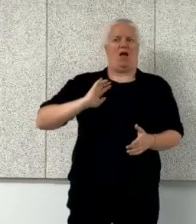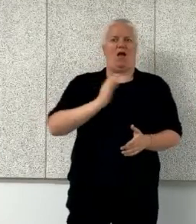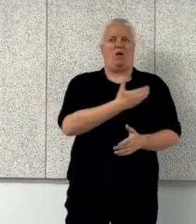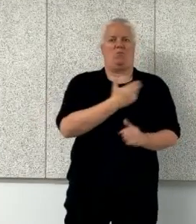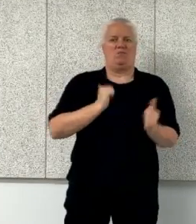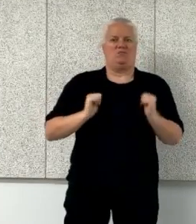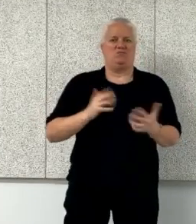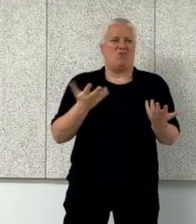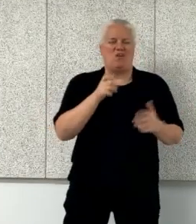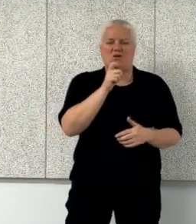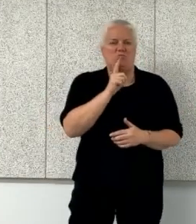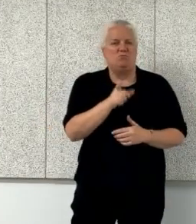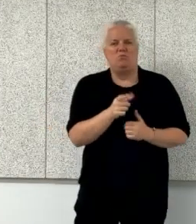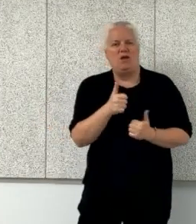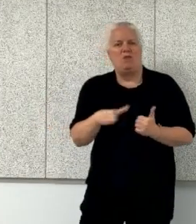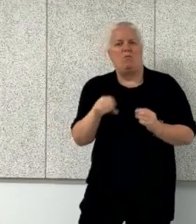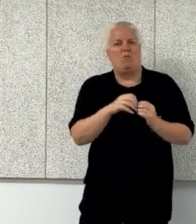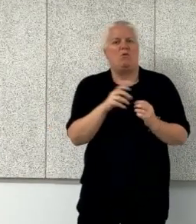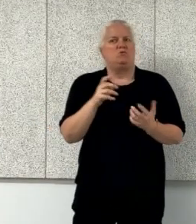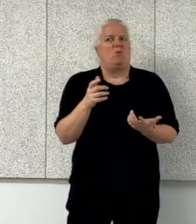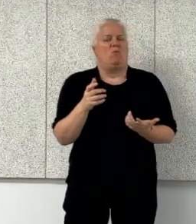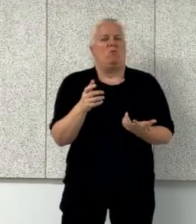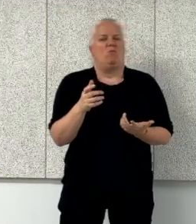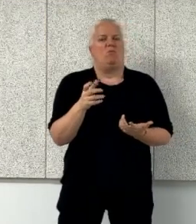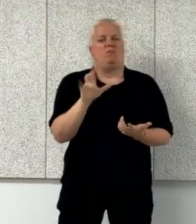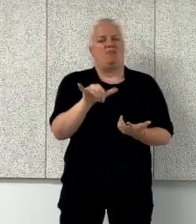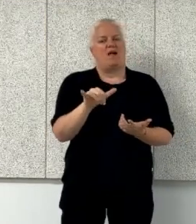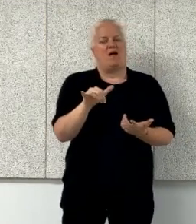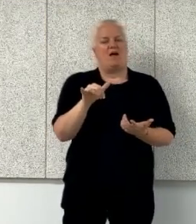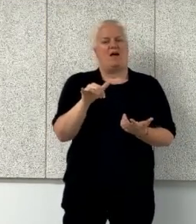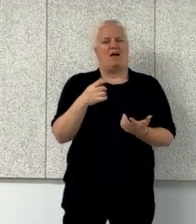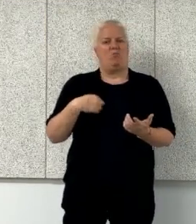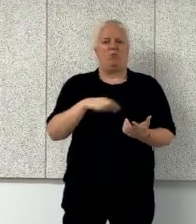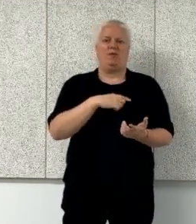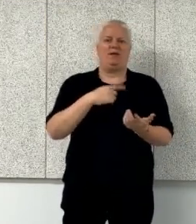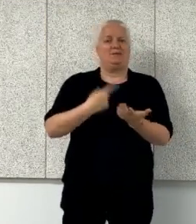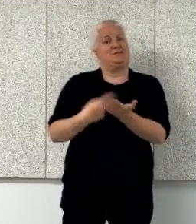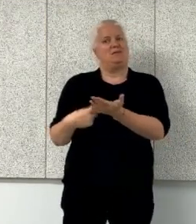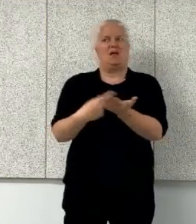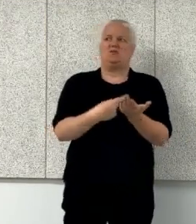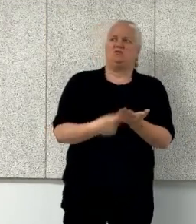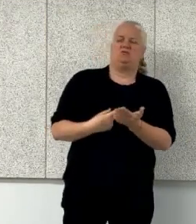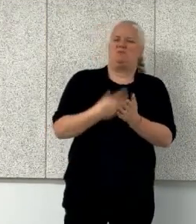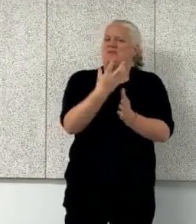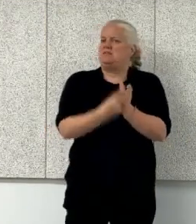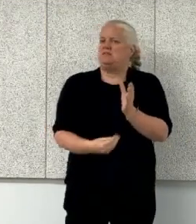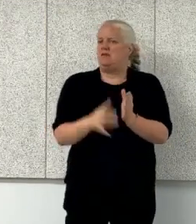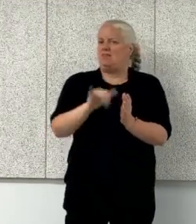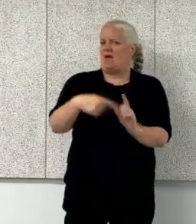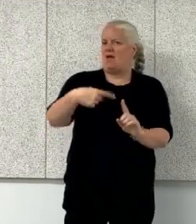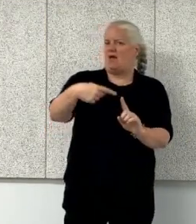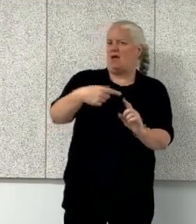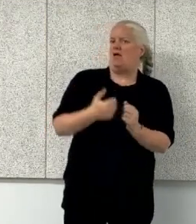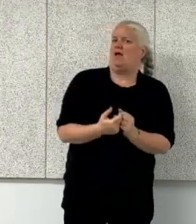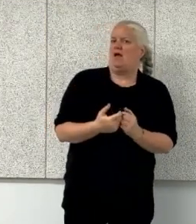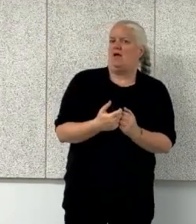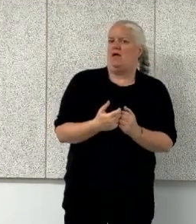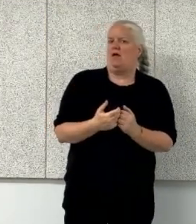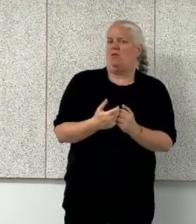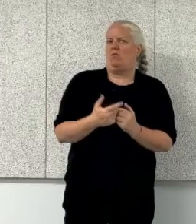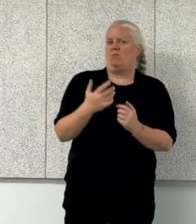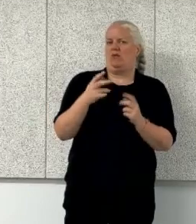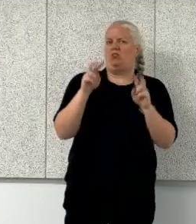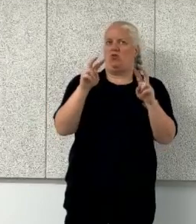And I feel like, you know, that's also the piece that I feel like is missing from the conversation, large, big picture, when we're talking about the trends in the